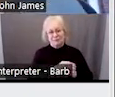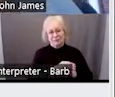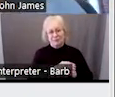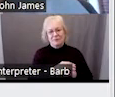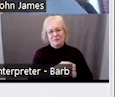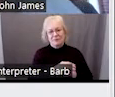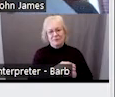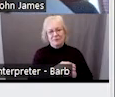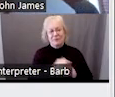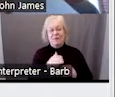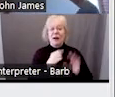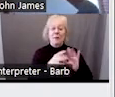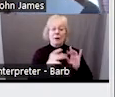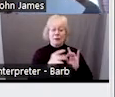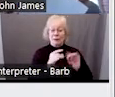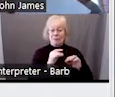on the first page,